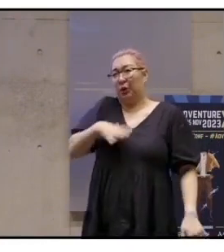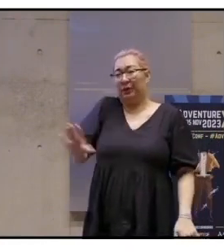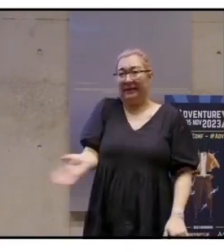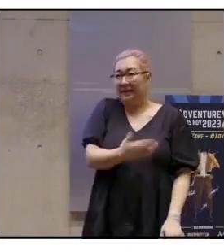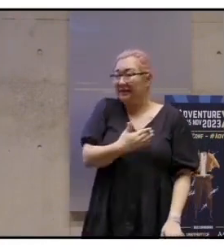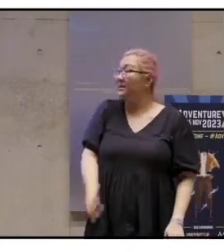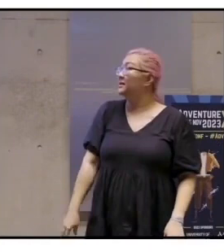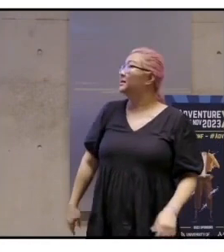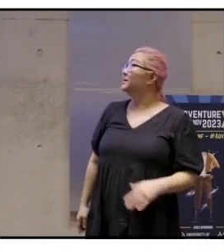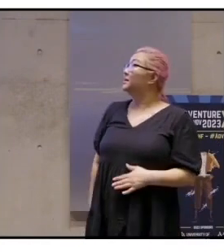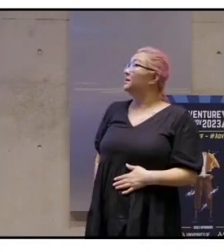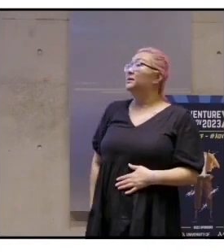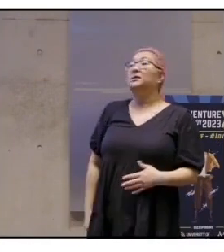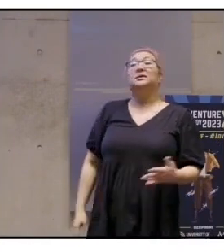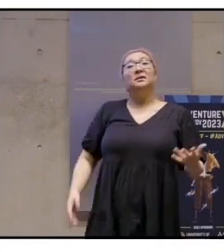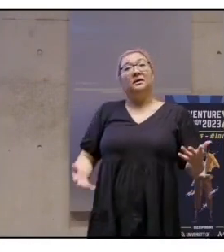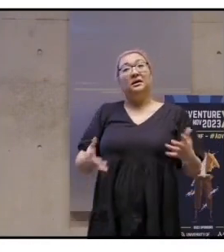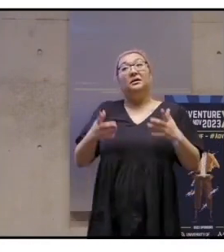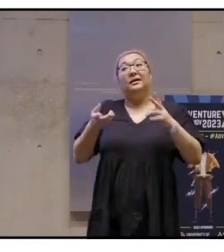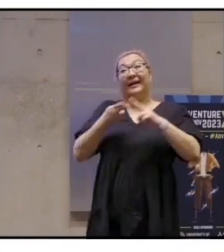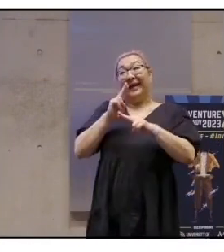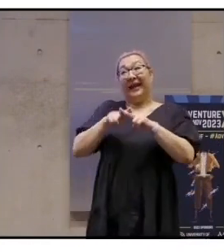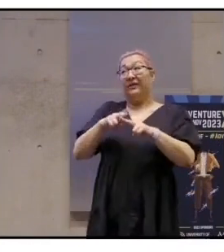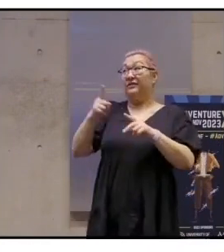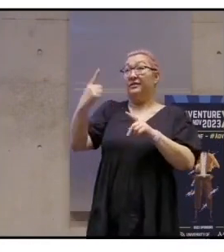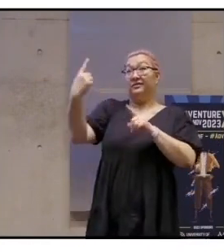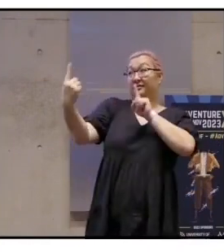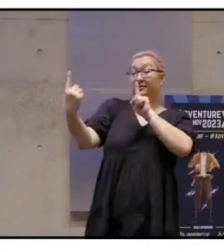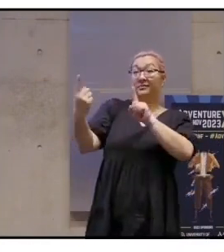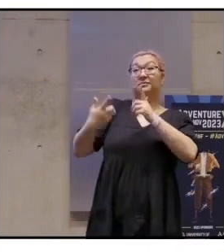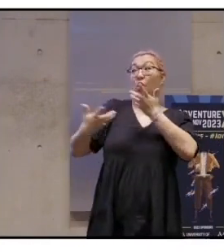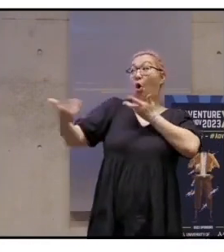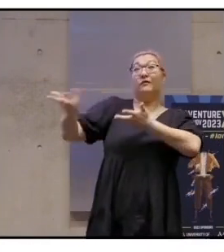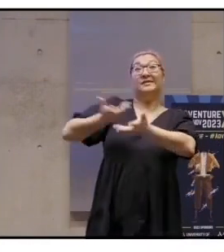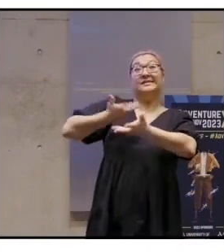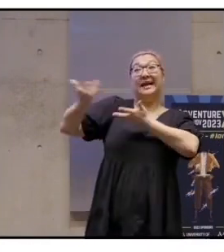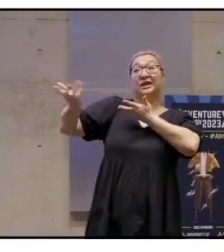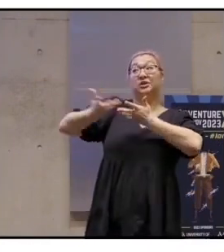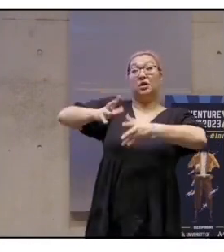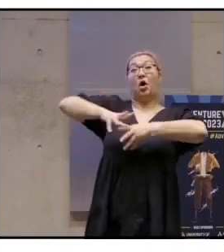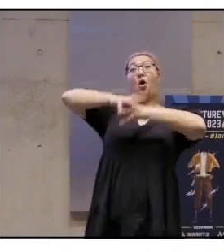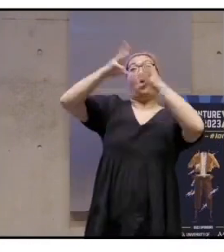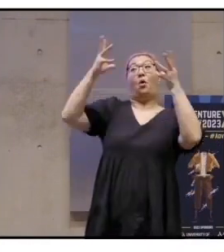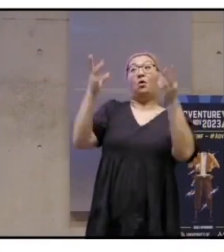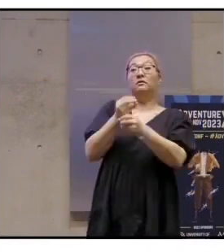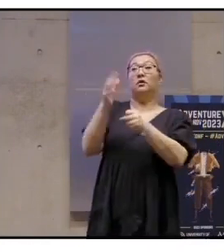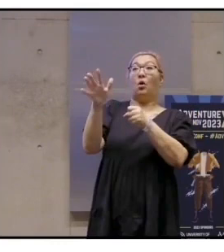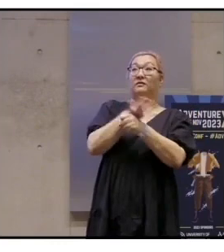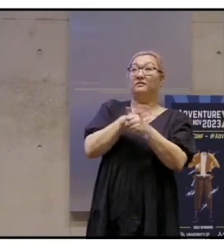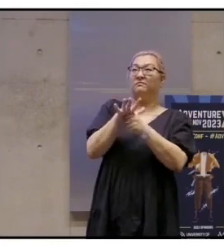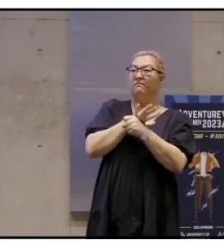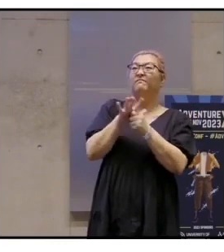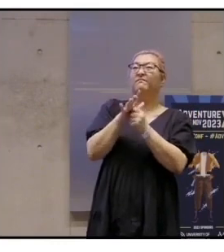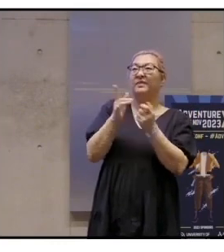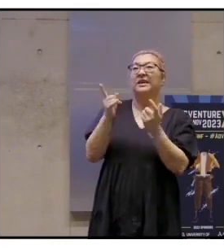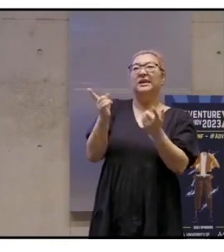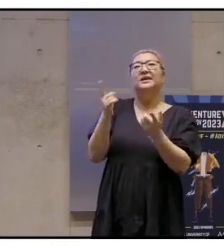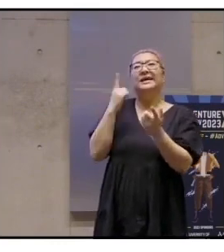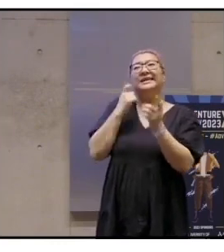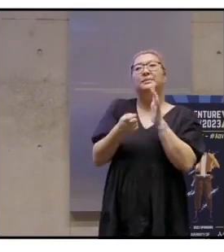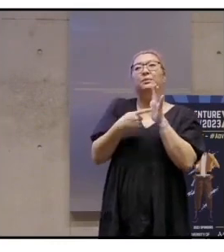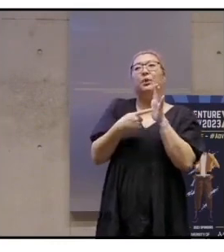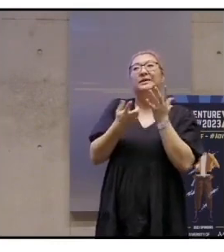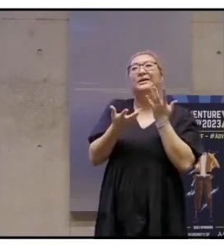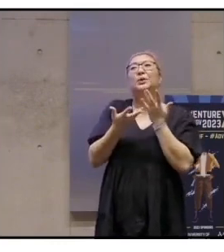you keep the whole conversation in the script, the context lines, even if it's not lines that actor will be saying. They need to know what they're reacting to. It